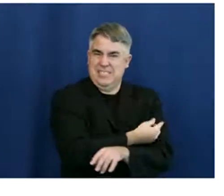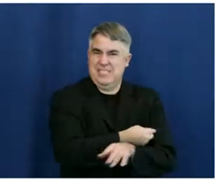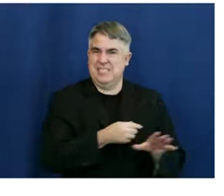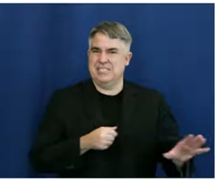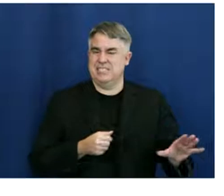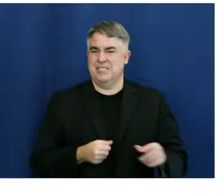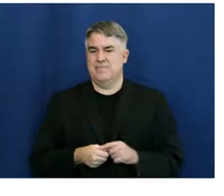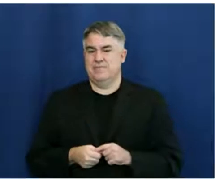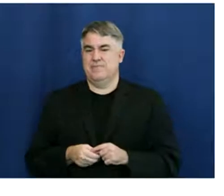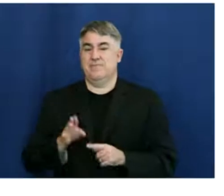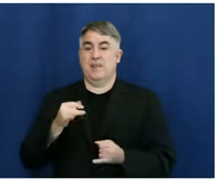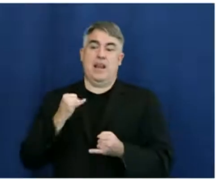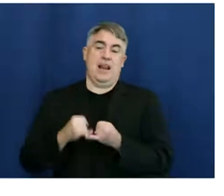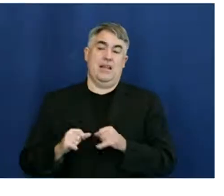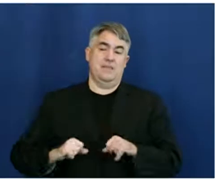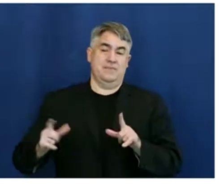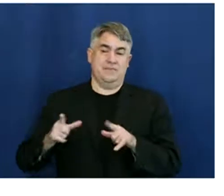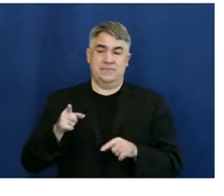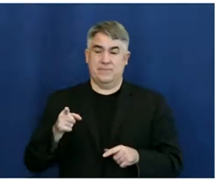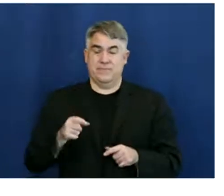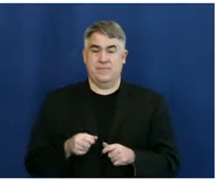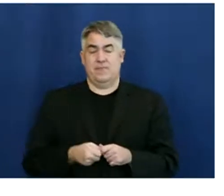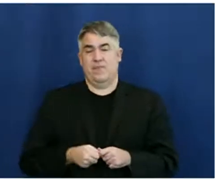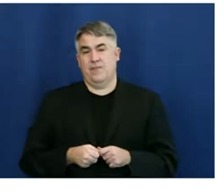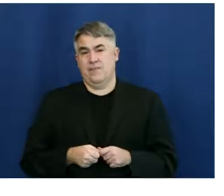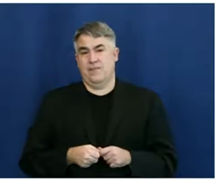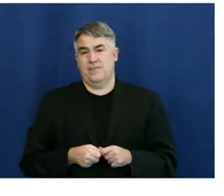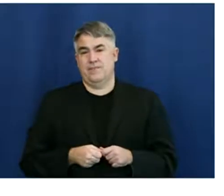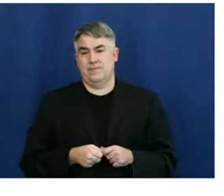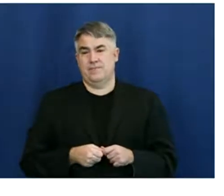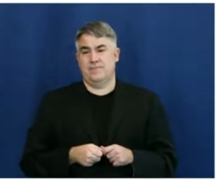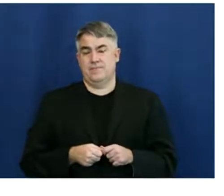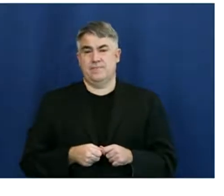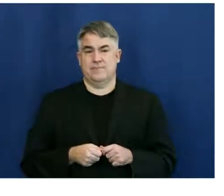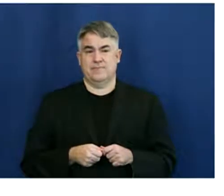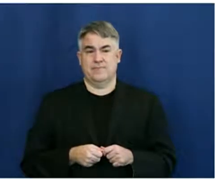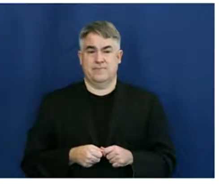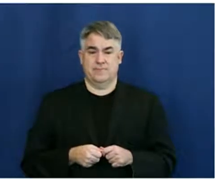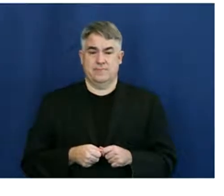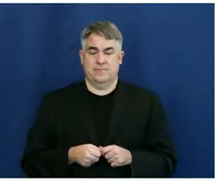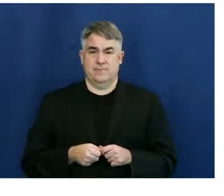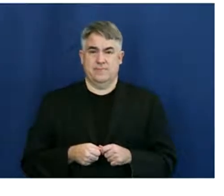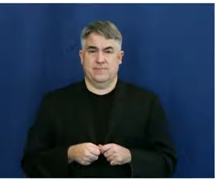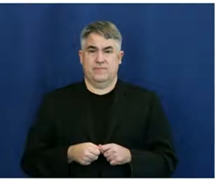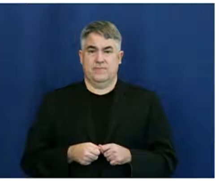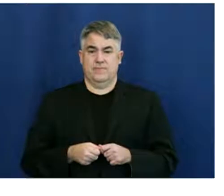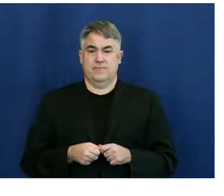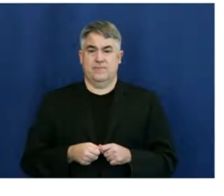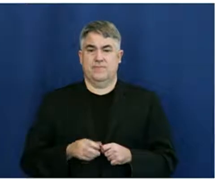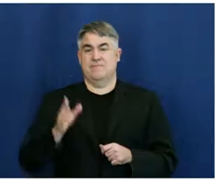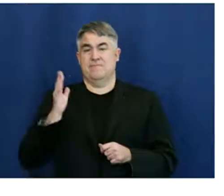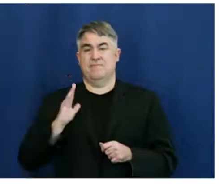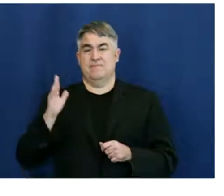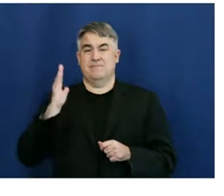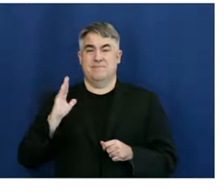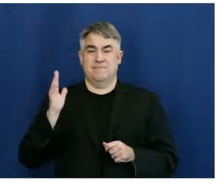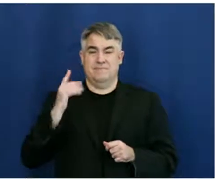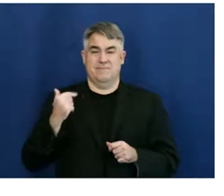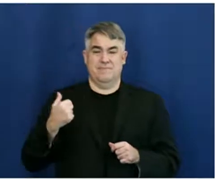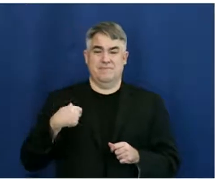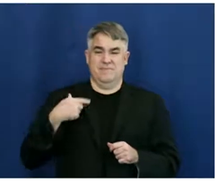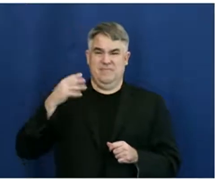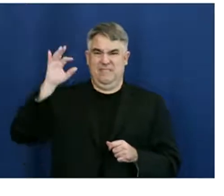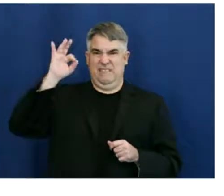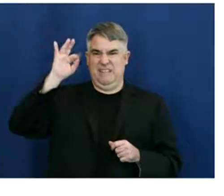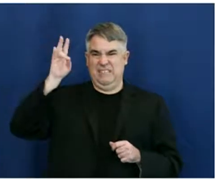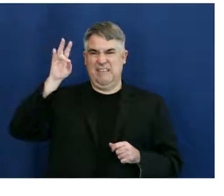tier. You can see it wasn't that long ago. Our unadjusted case rate was almost at 100 at 97. We have